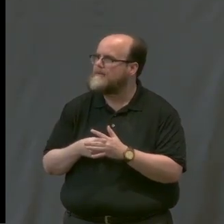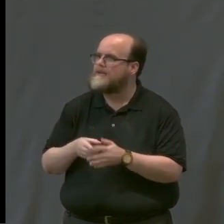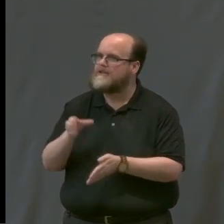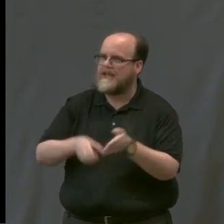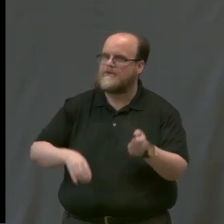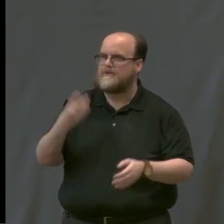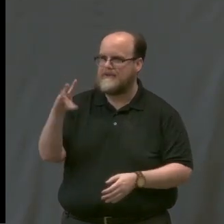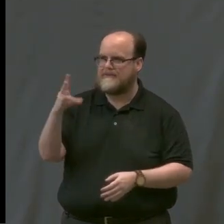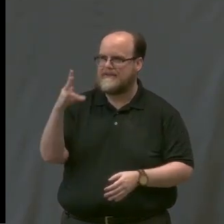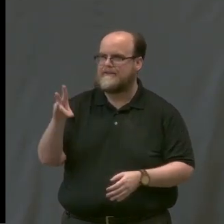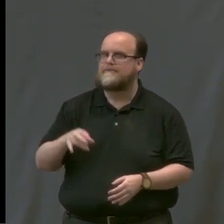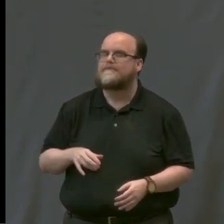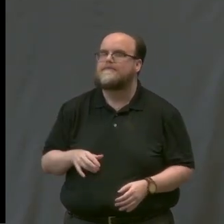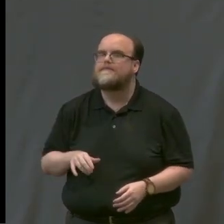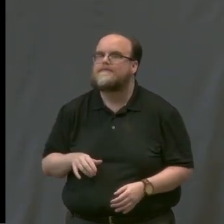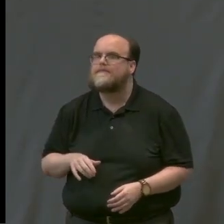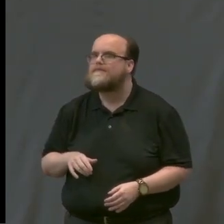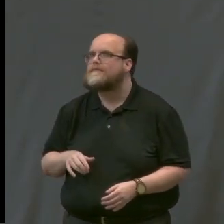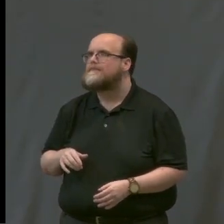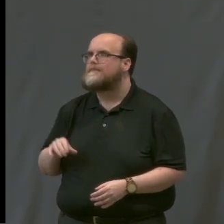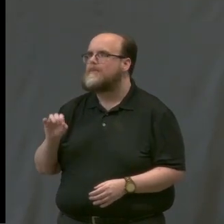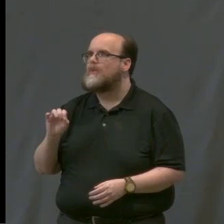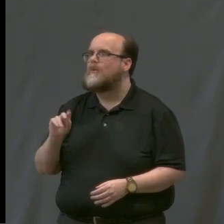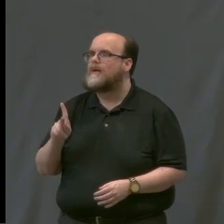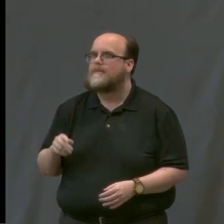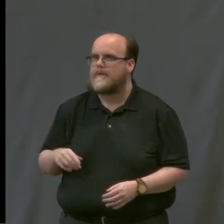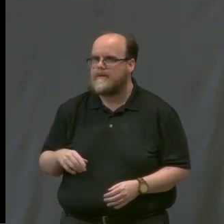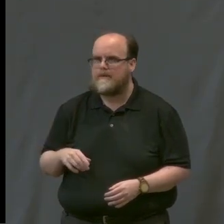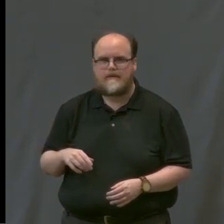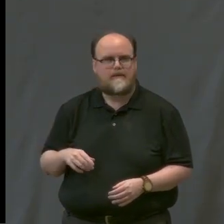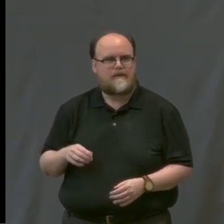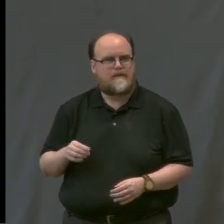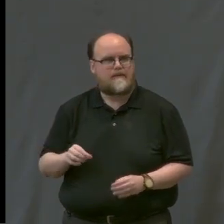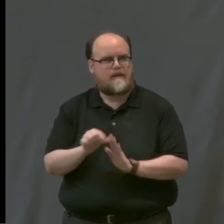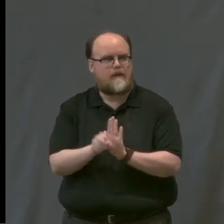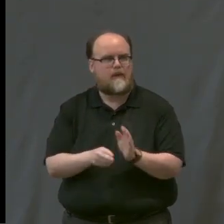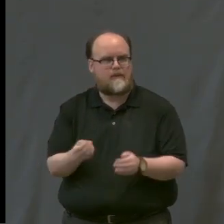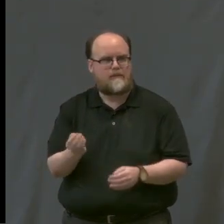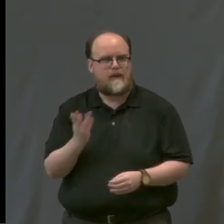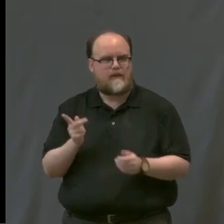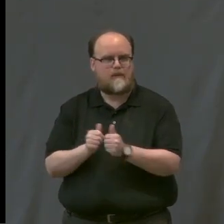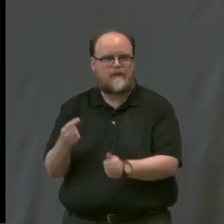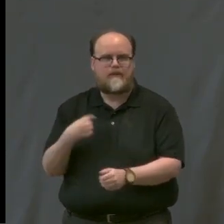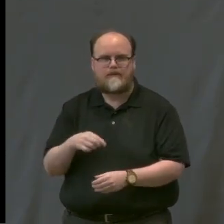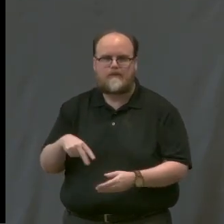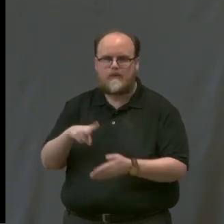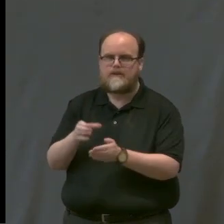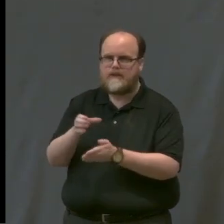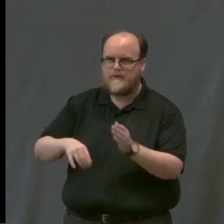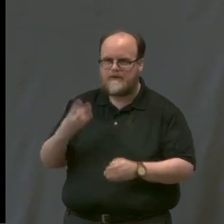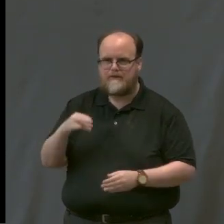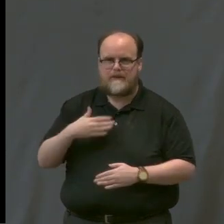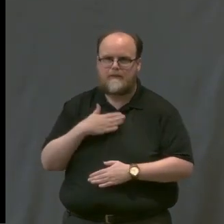chapter 17. Okay, I think we have Brother Glenn back with us. Welcome back, sir. Will you read chapter